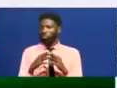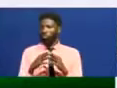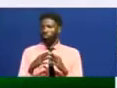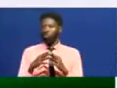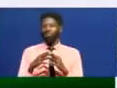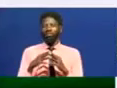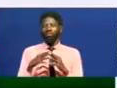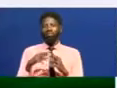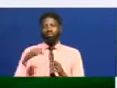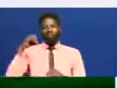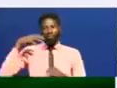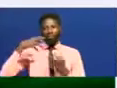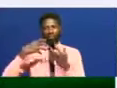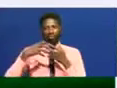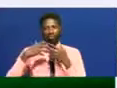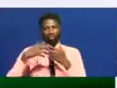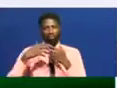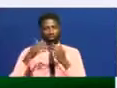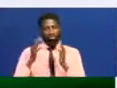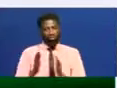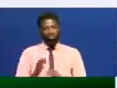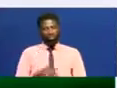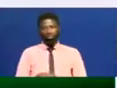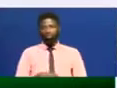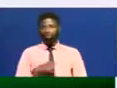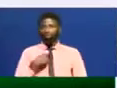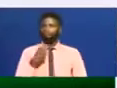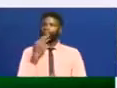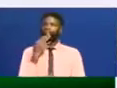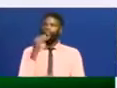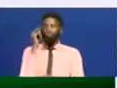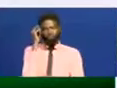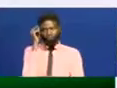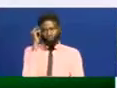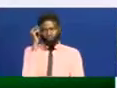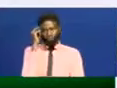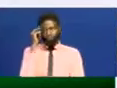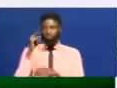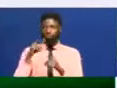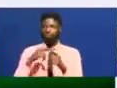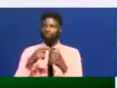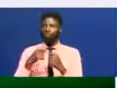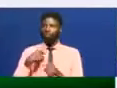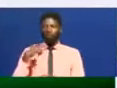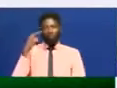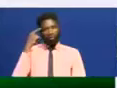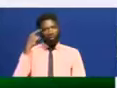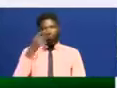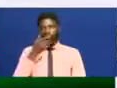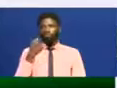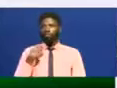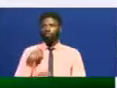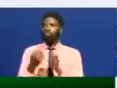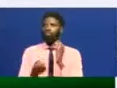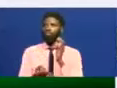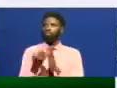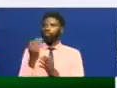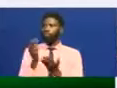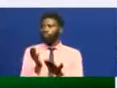electronics engineering, I sat down and I thought I can come with such